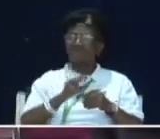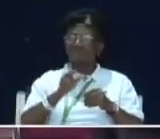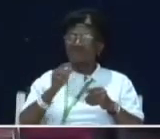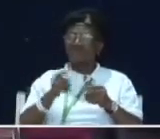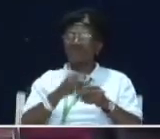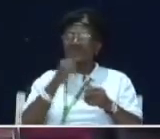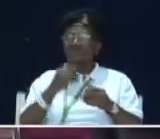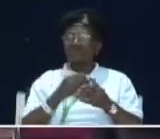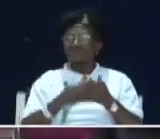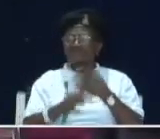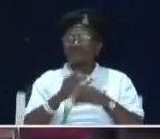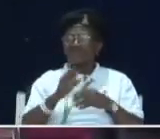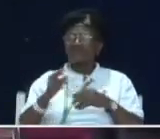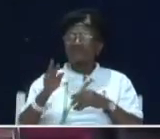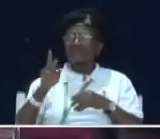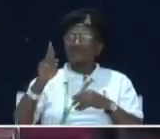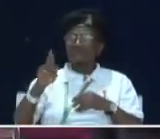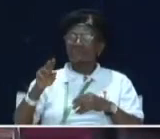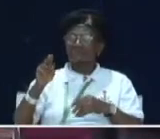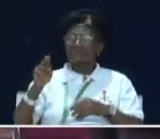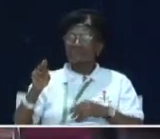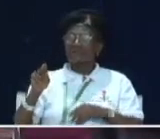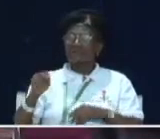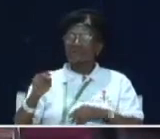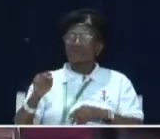Reuben was the firstborn.